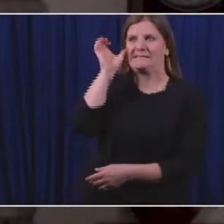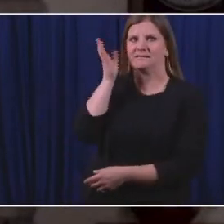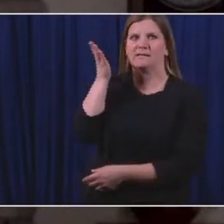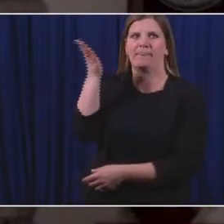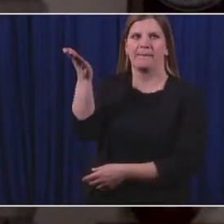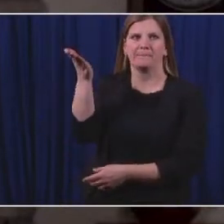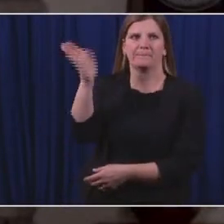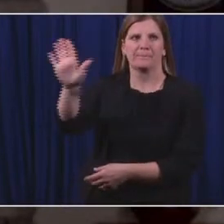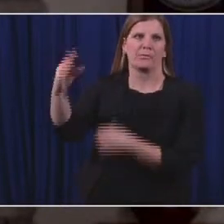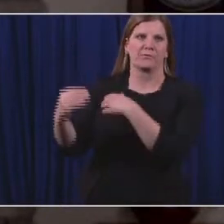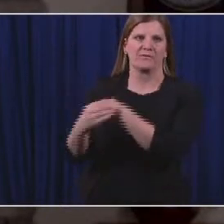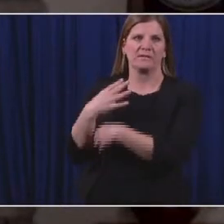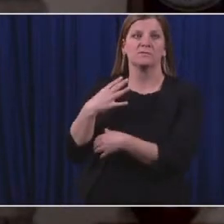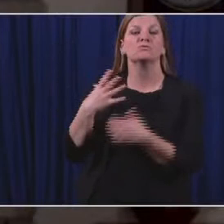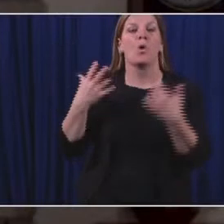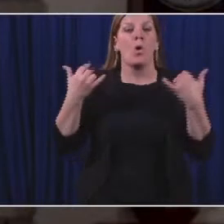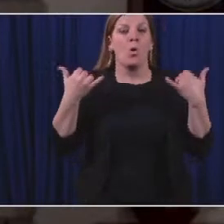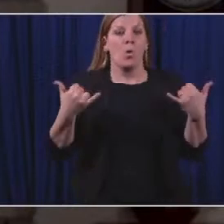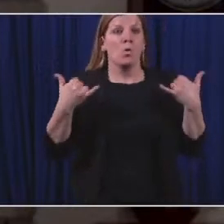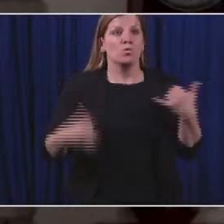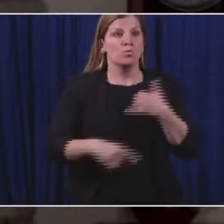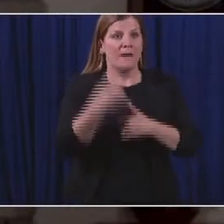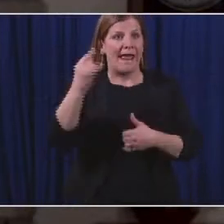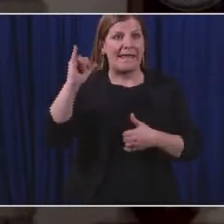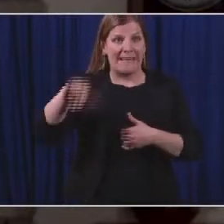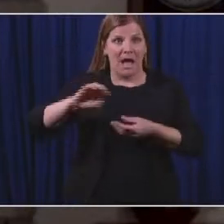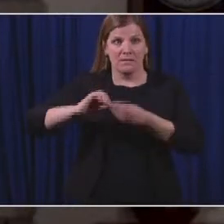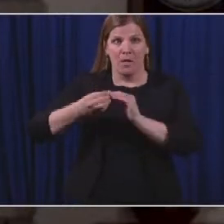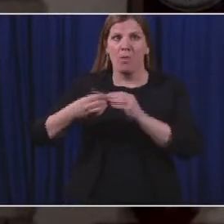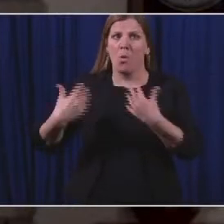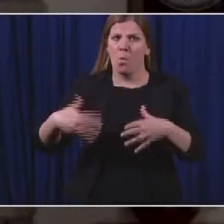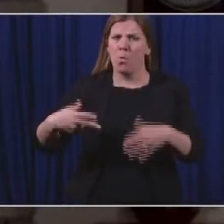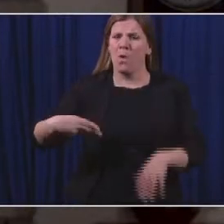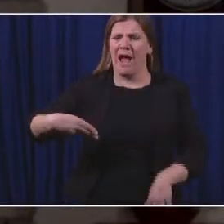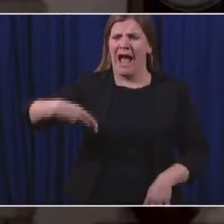but it's an exceedingly high level.